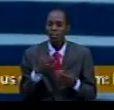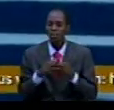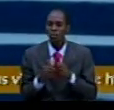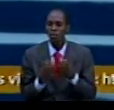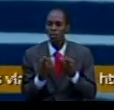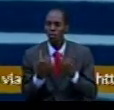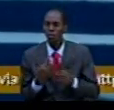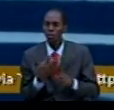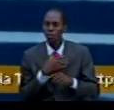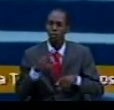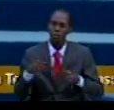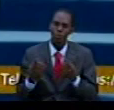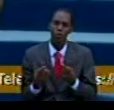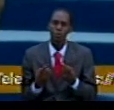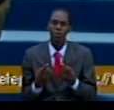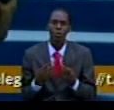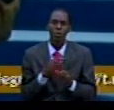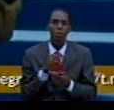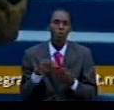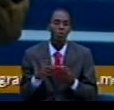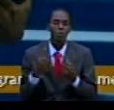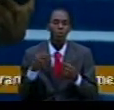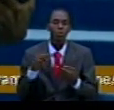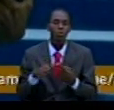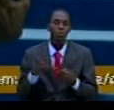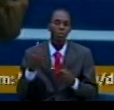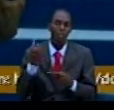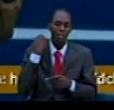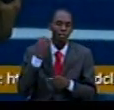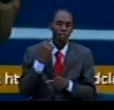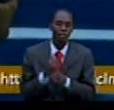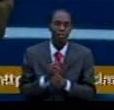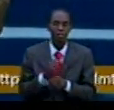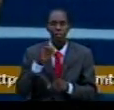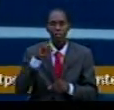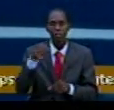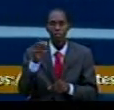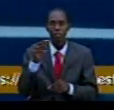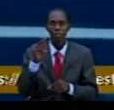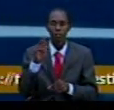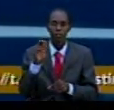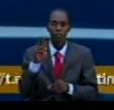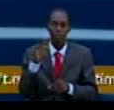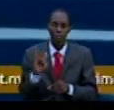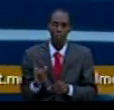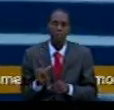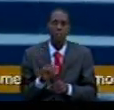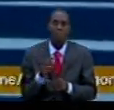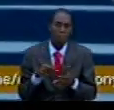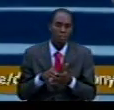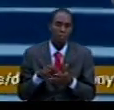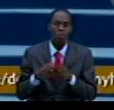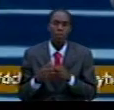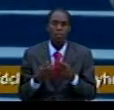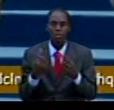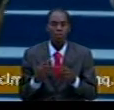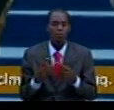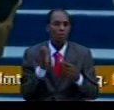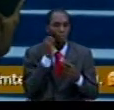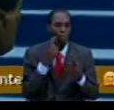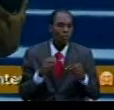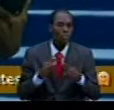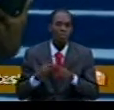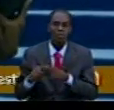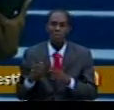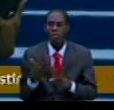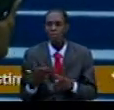will go. So when it comes to last year, January, this thing came and never gone. I tried all things. I put all things. Many